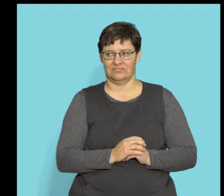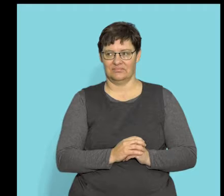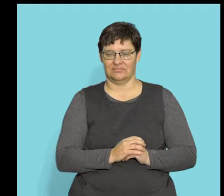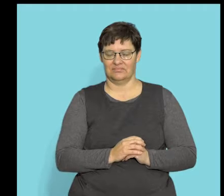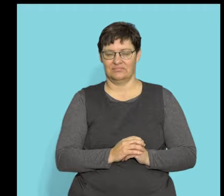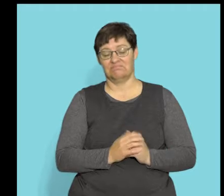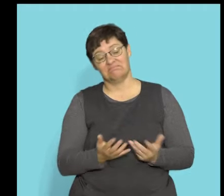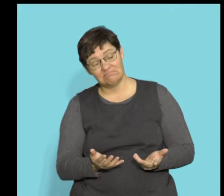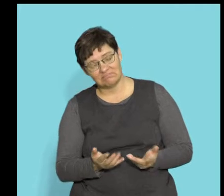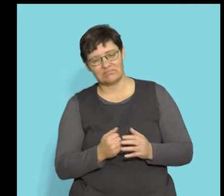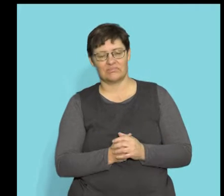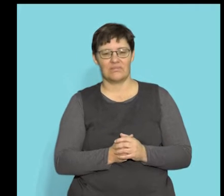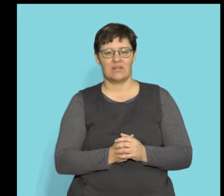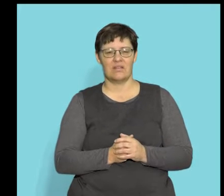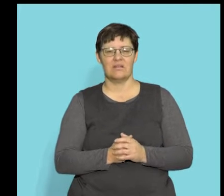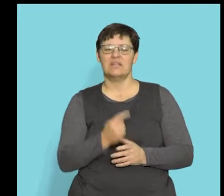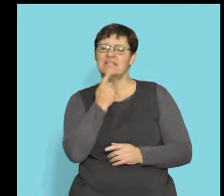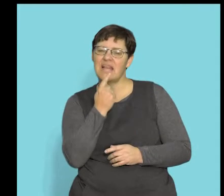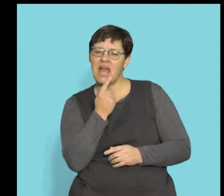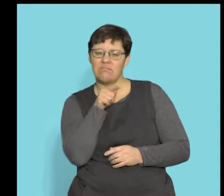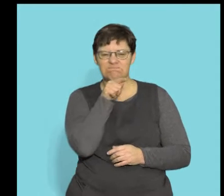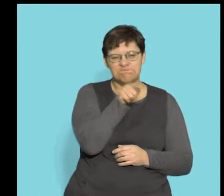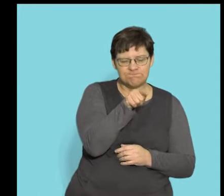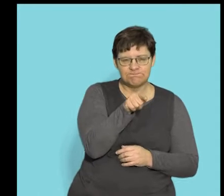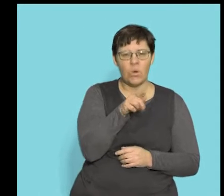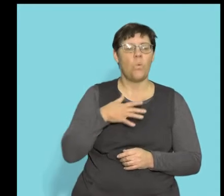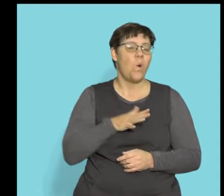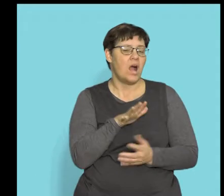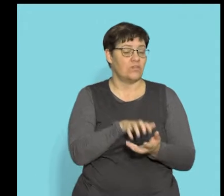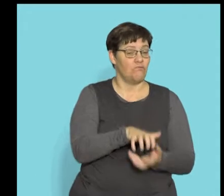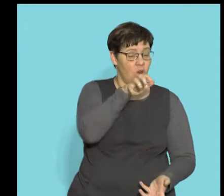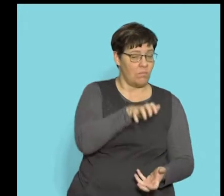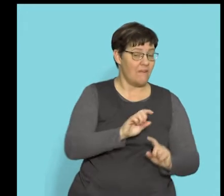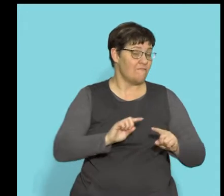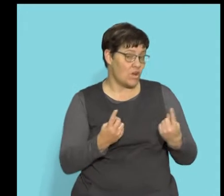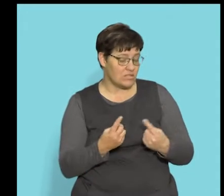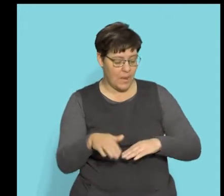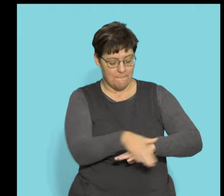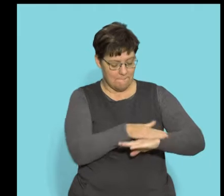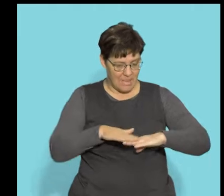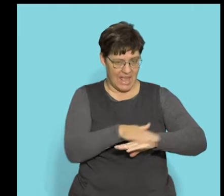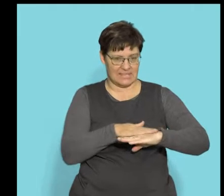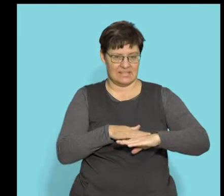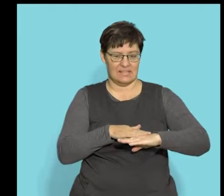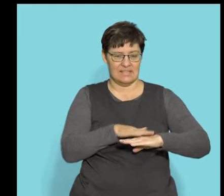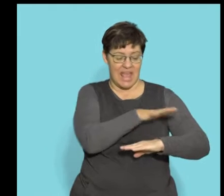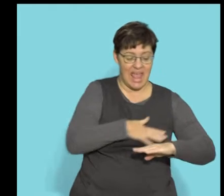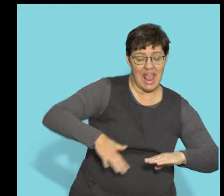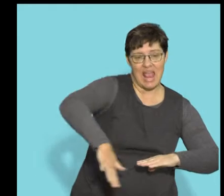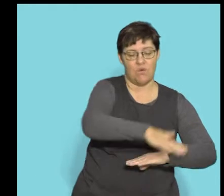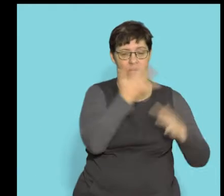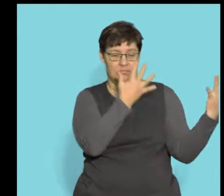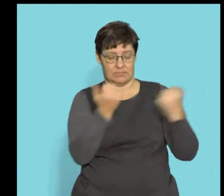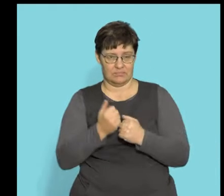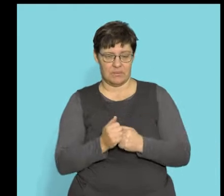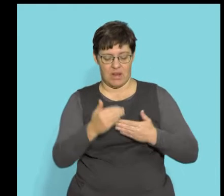And we've said that we're going to find the volume of the shape by first calculating the area of the base. And my base is this